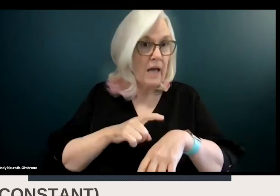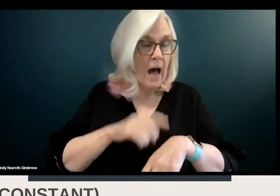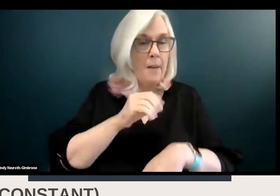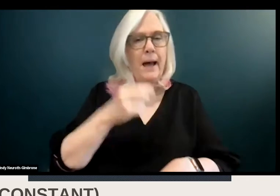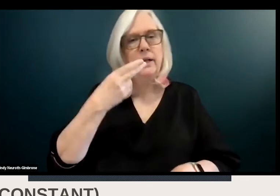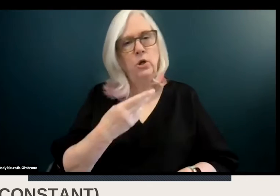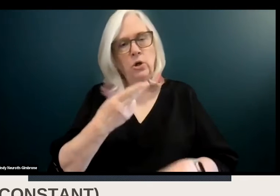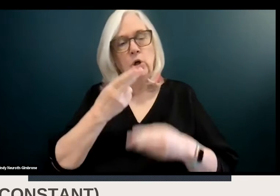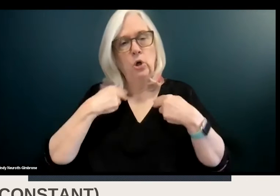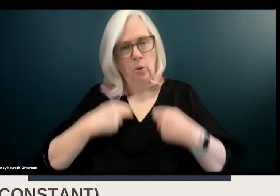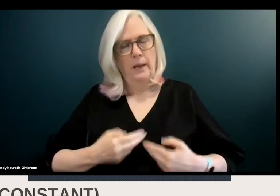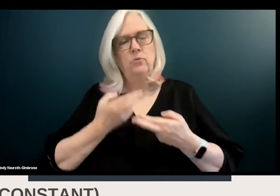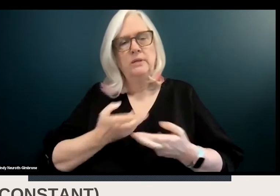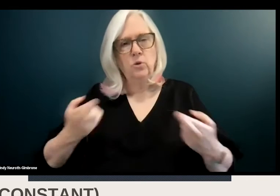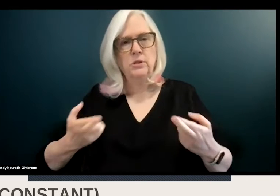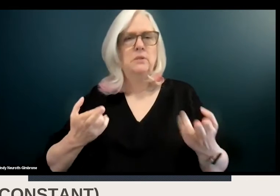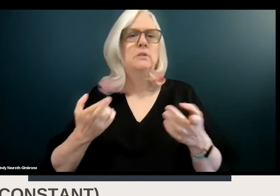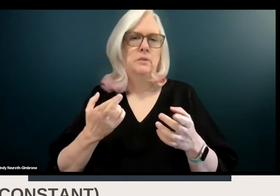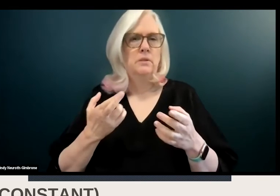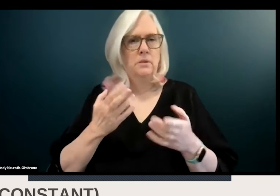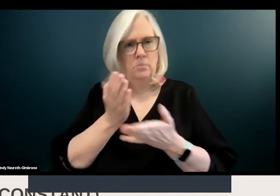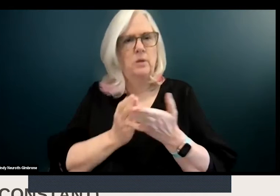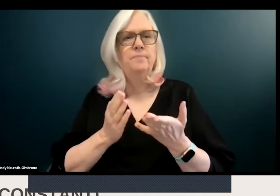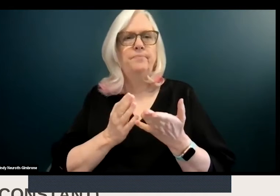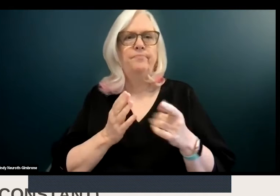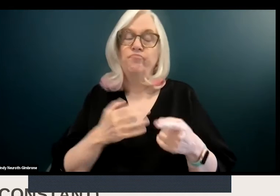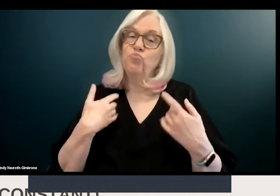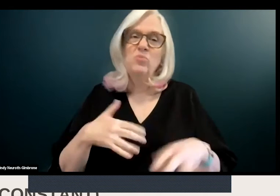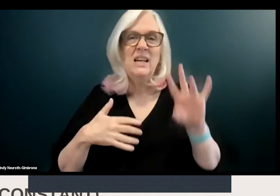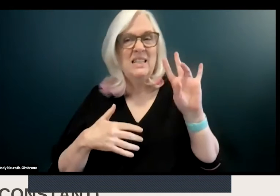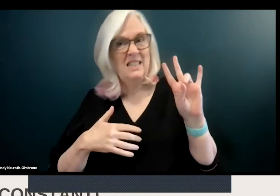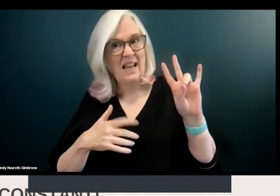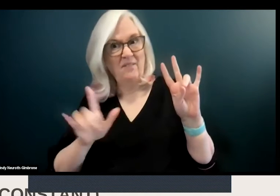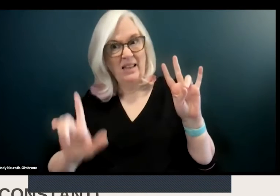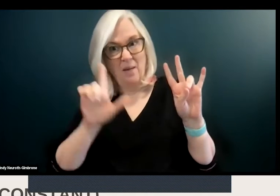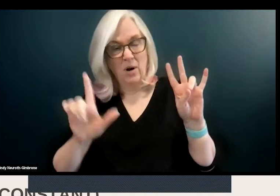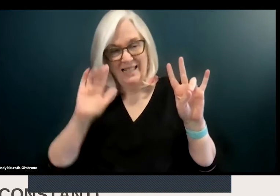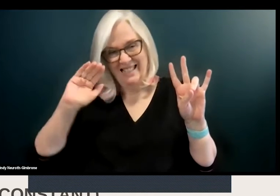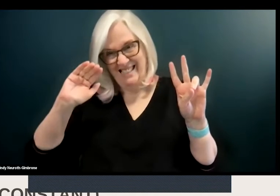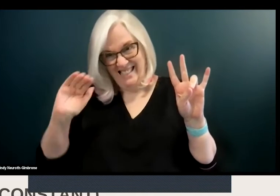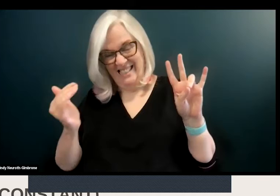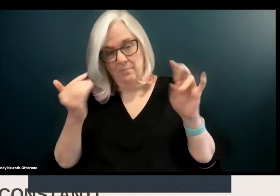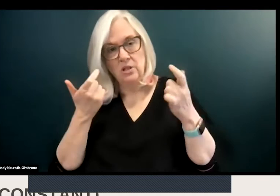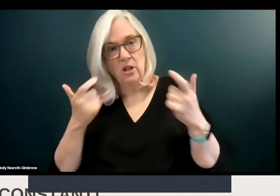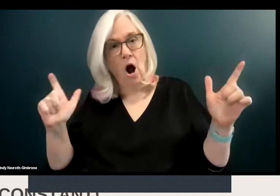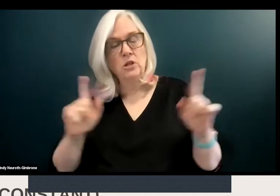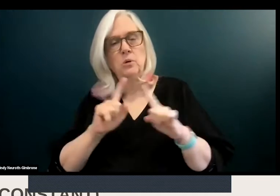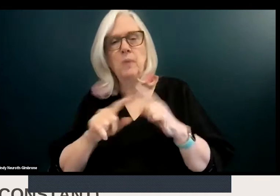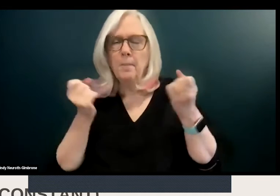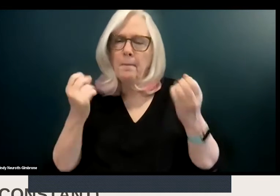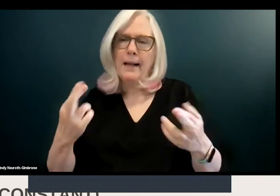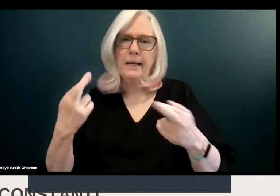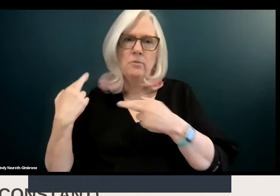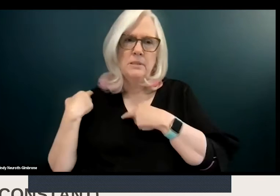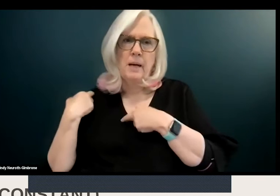constraints. Teaching all of these students can be rough. A team of 7 librarians seems large, but we have countless responsibilities on top of teaching